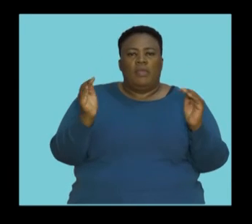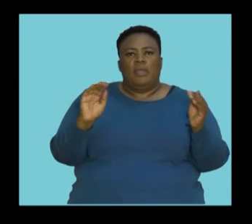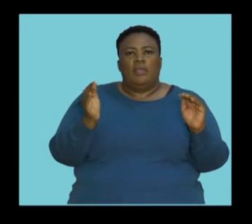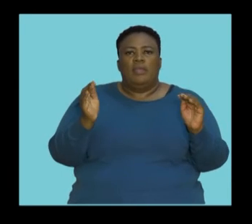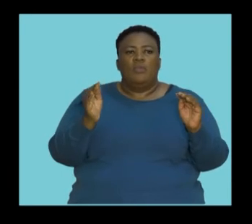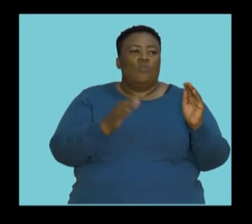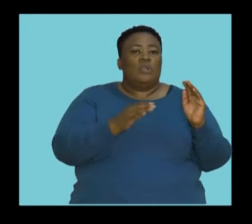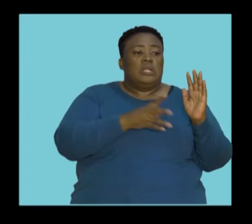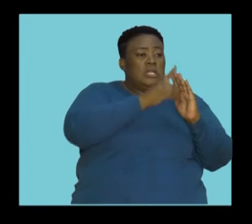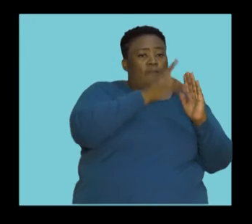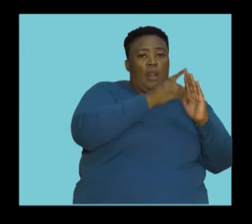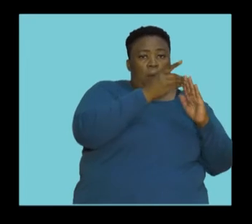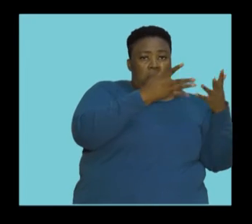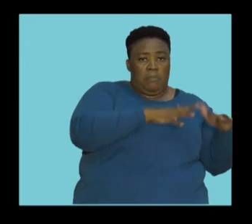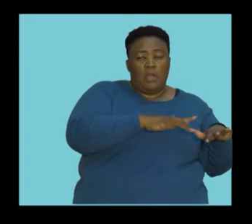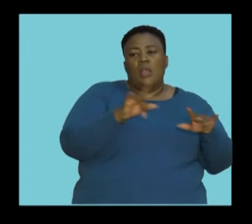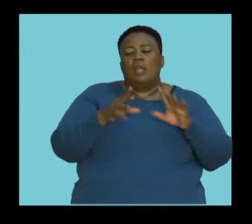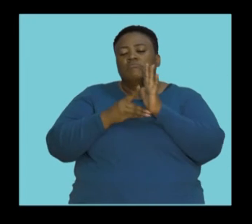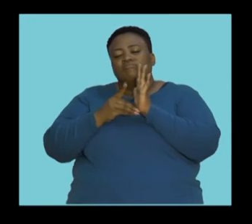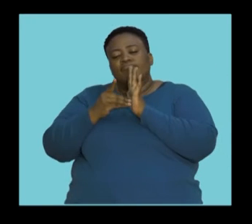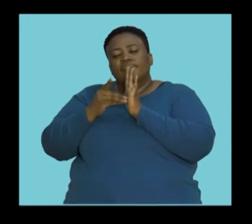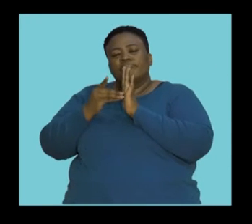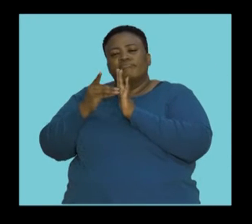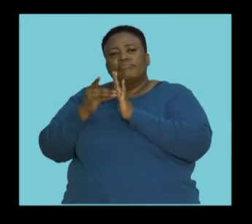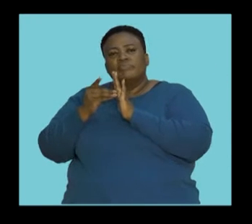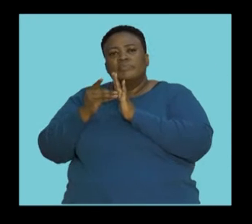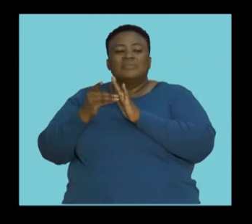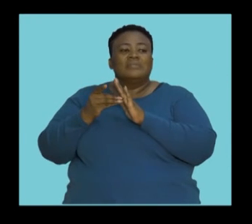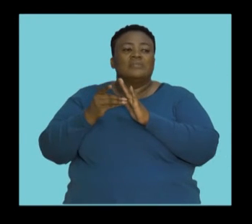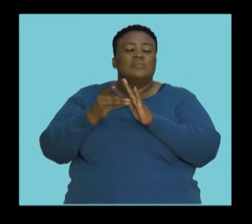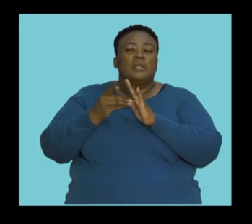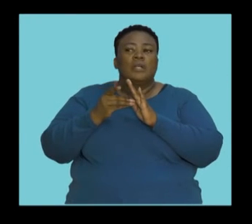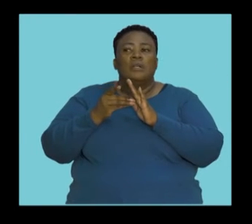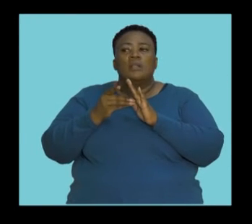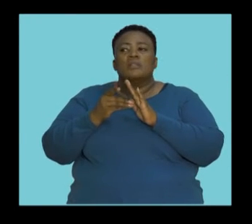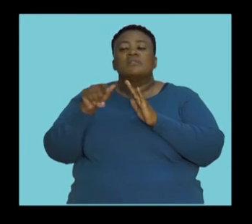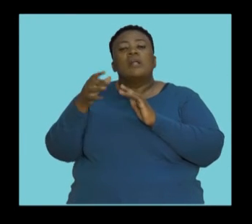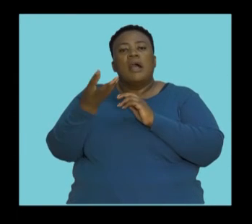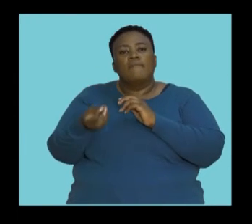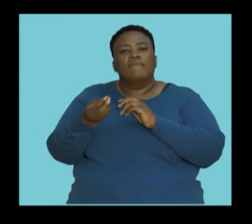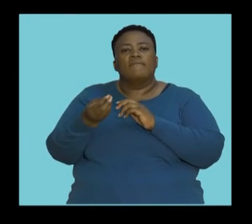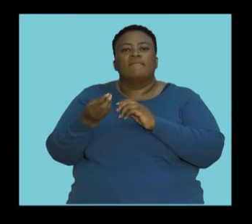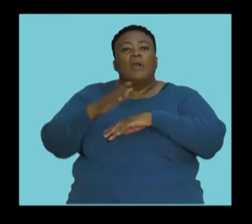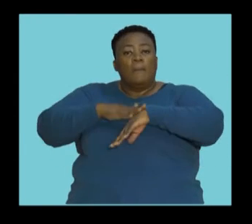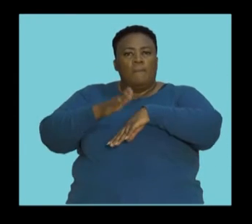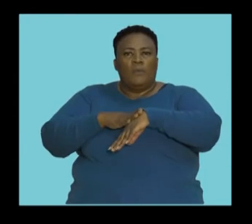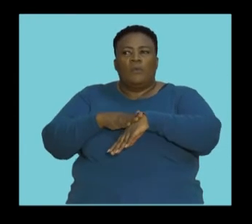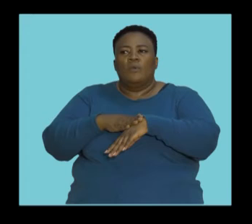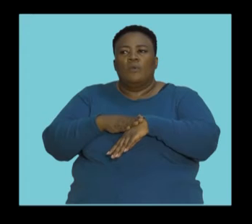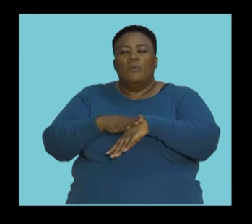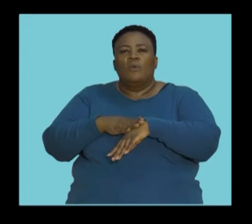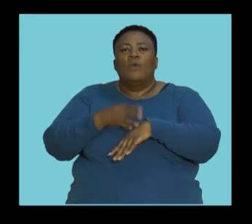two developed and developing countries, you can clearly see that developed countries have a significantly